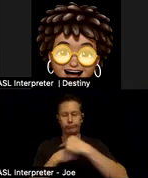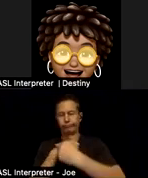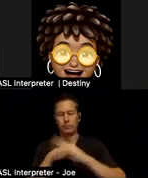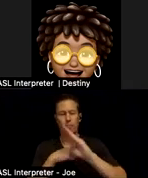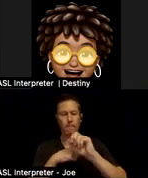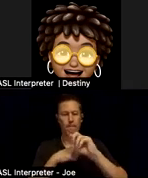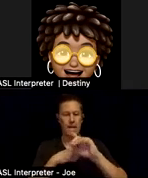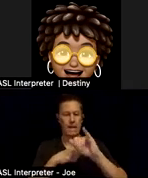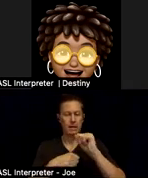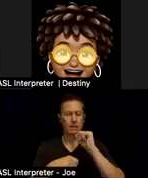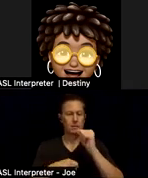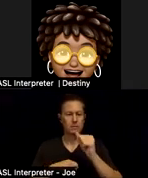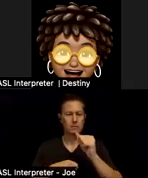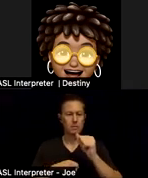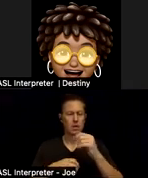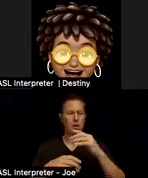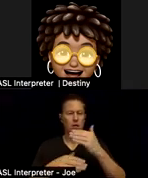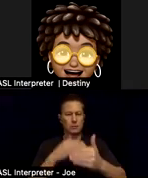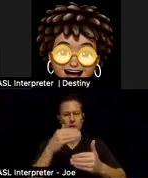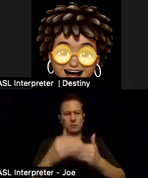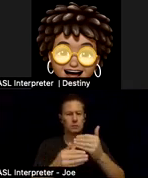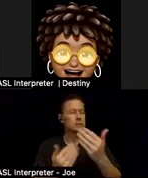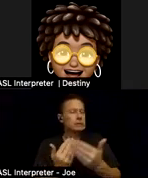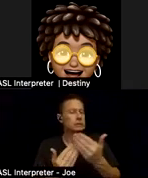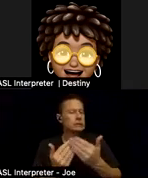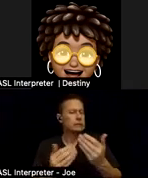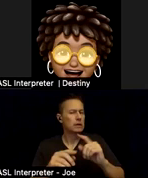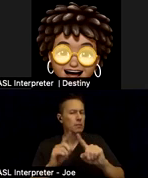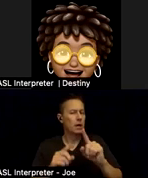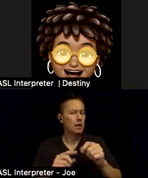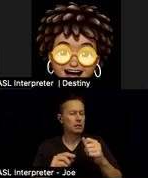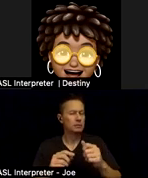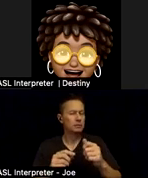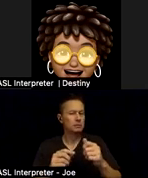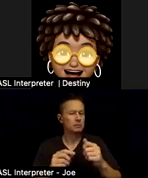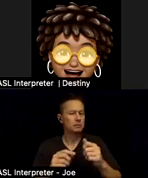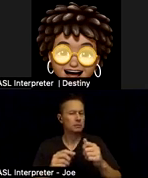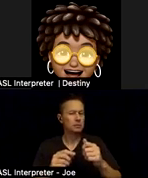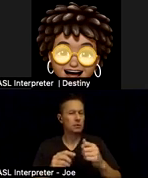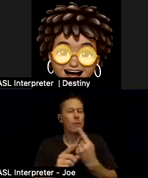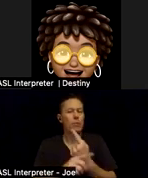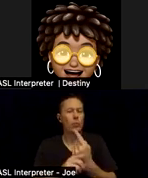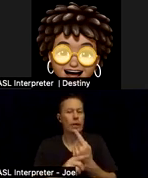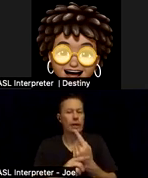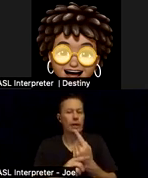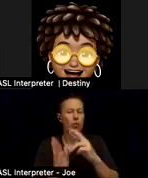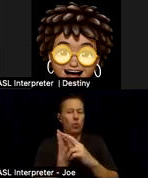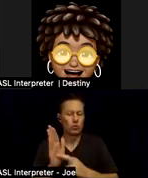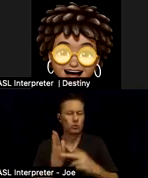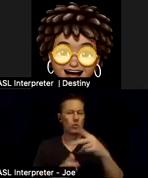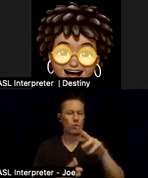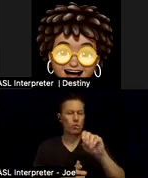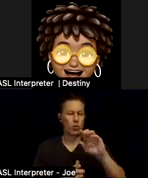stick. The process is indeed easy, but there is a proper protocol. We've already covered that the surface of the area